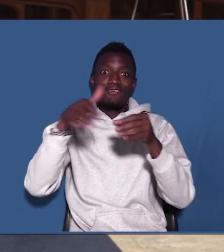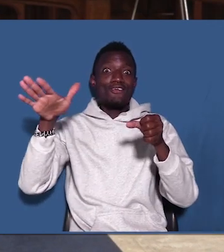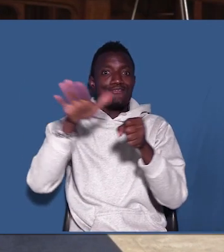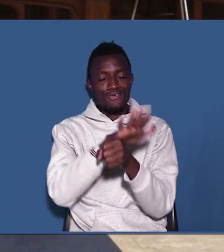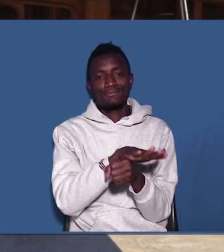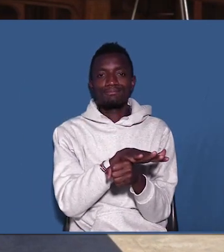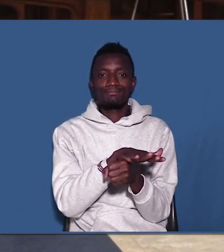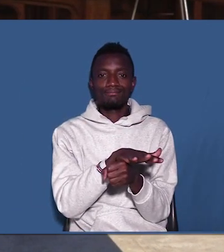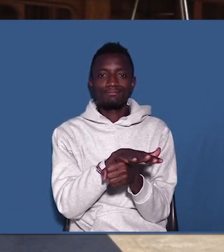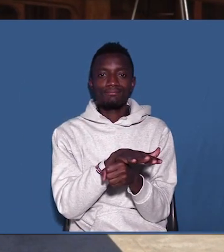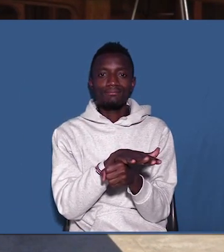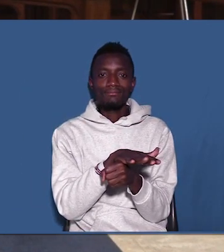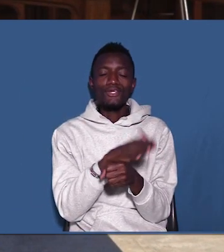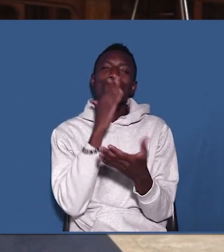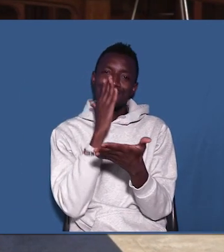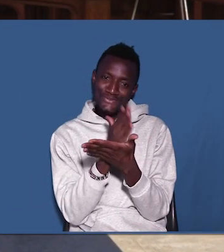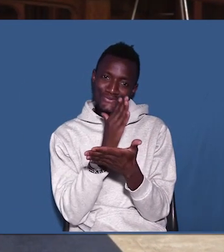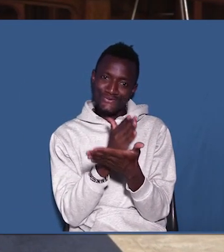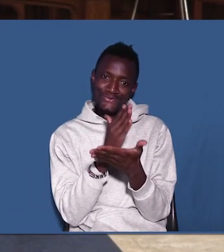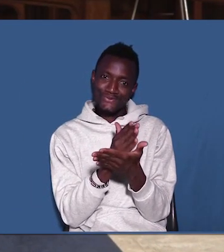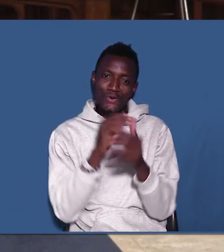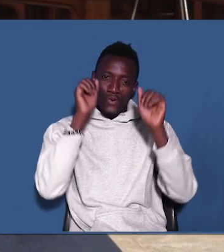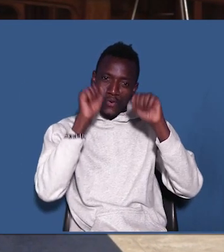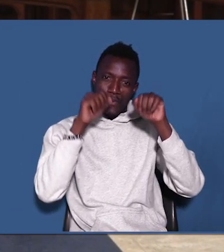earth, that we can experience